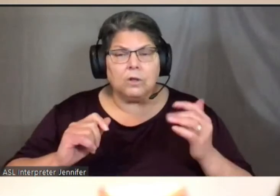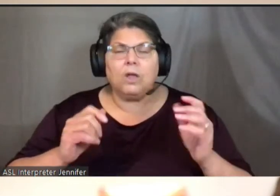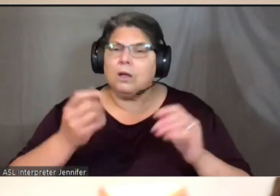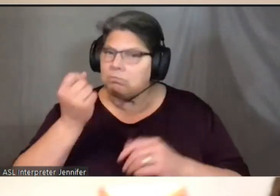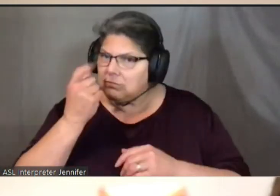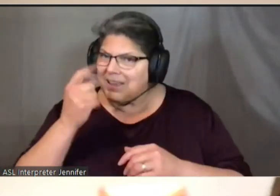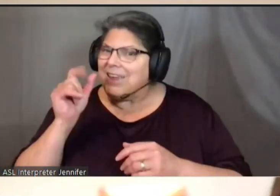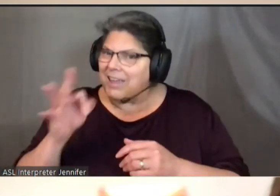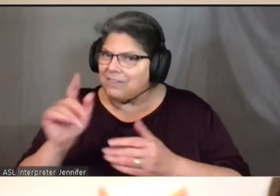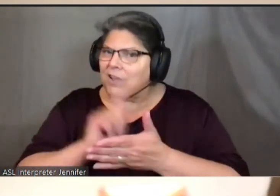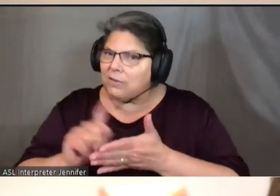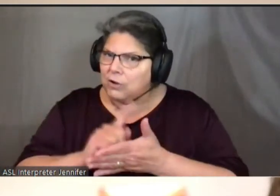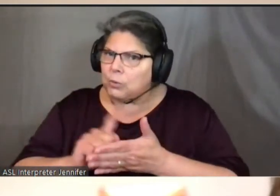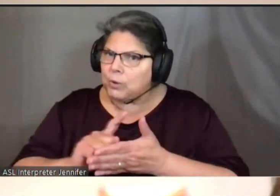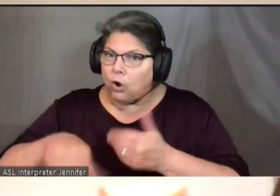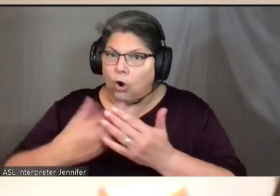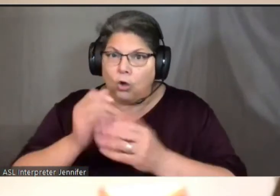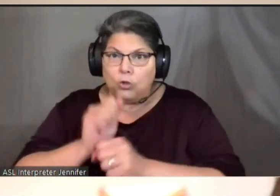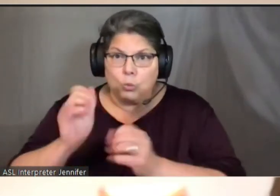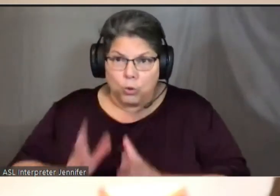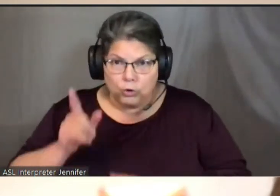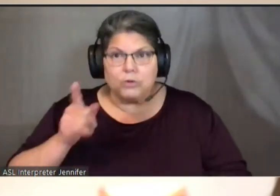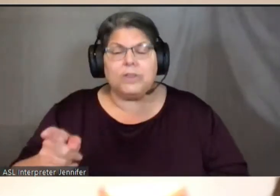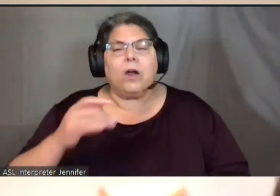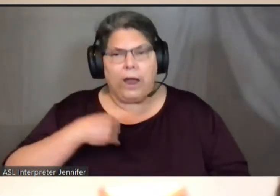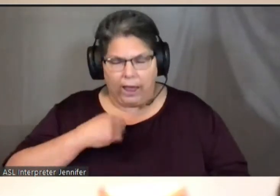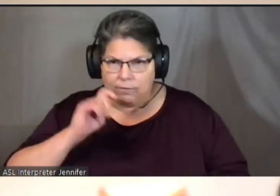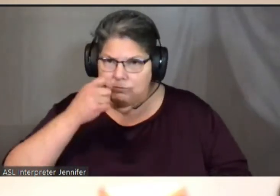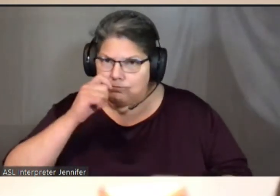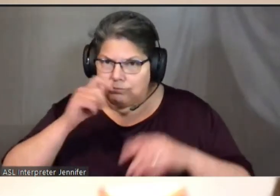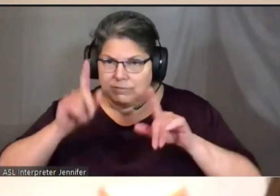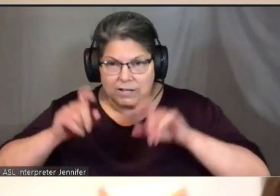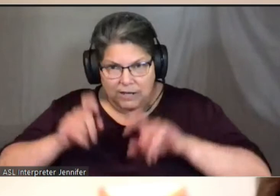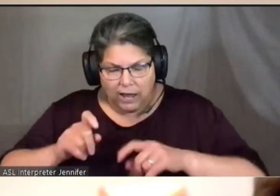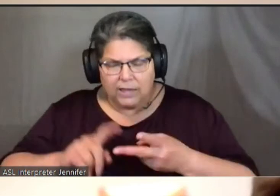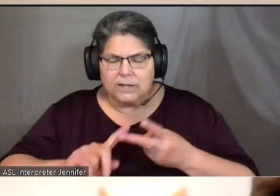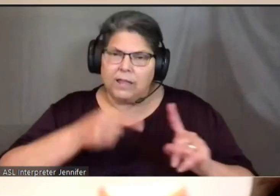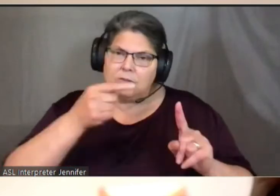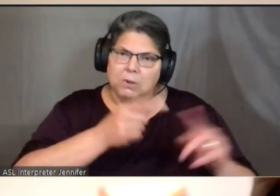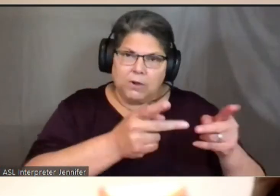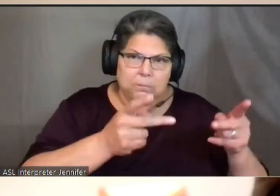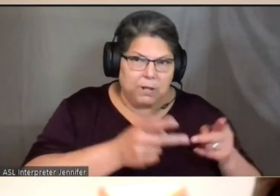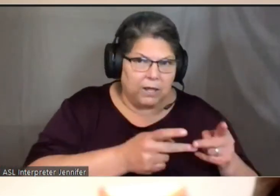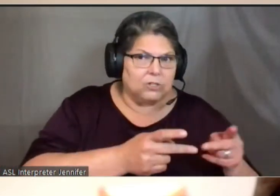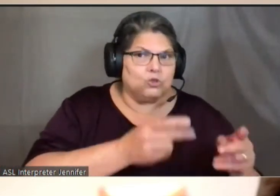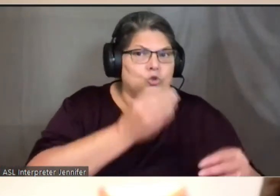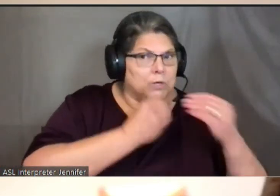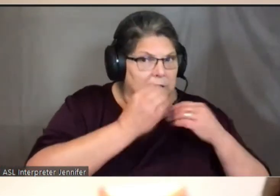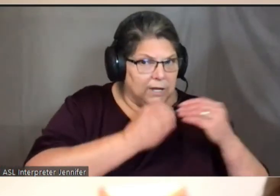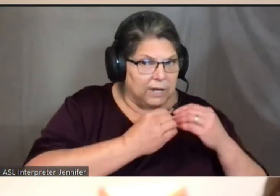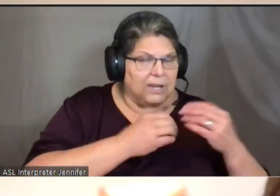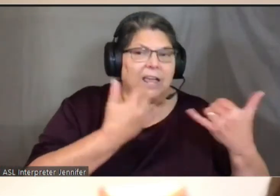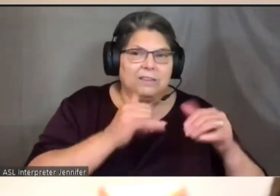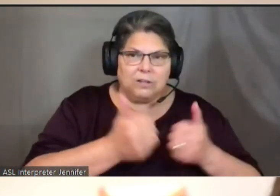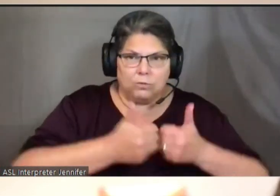testing and designated areas to eat with maintaining 6 foot of